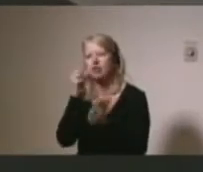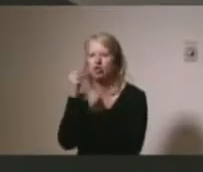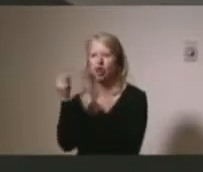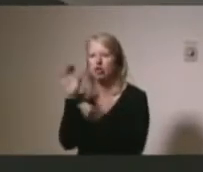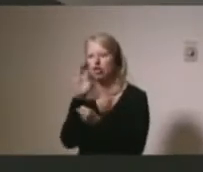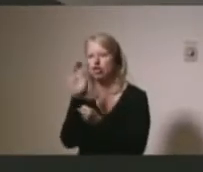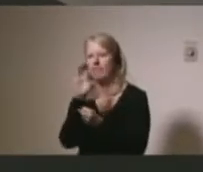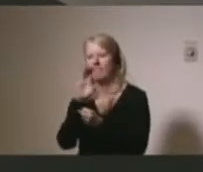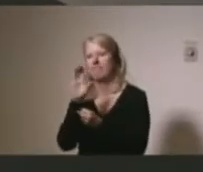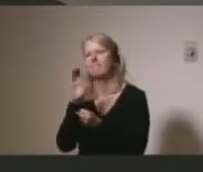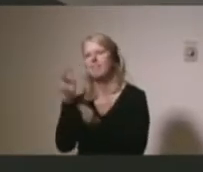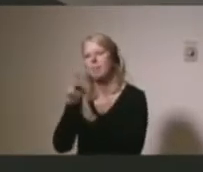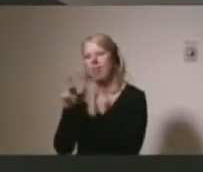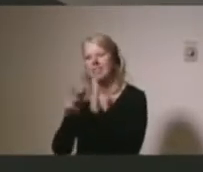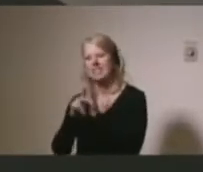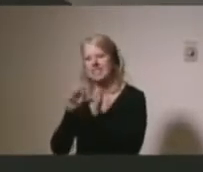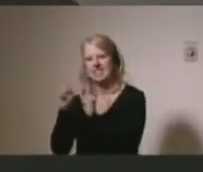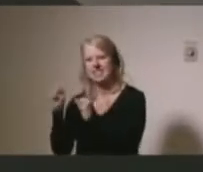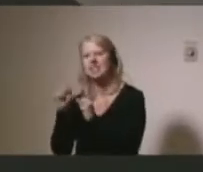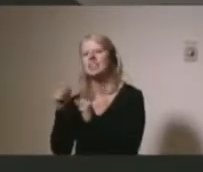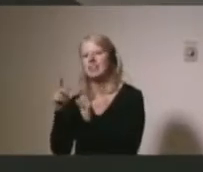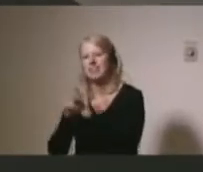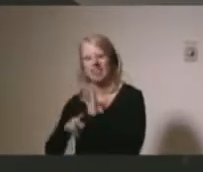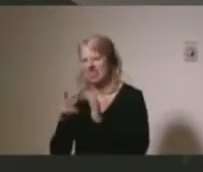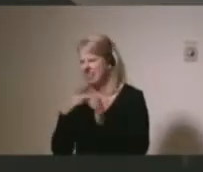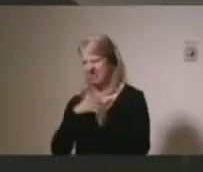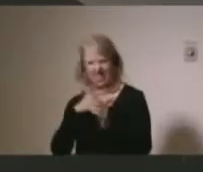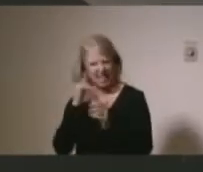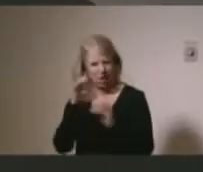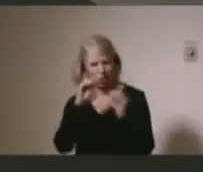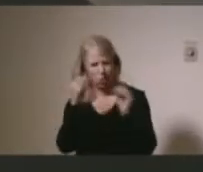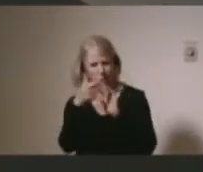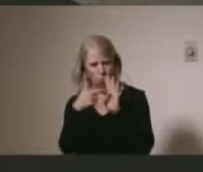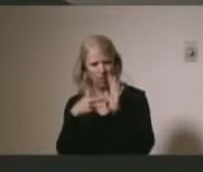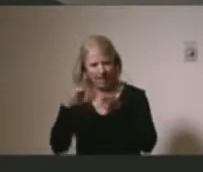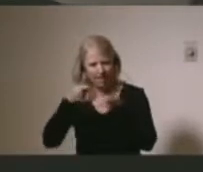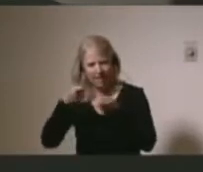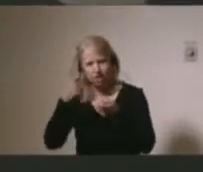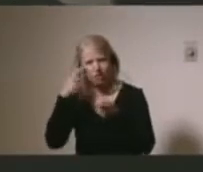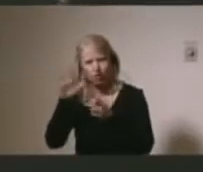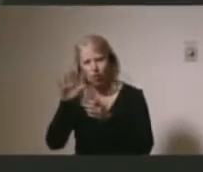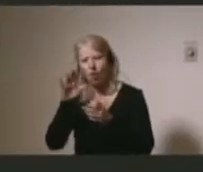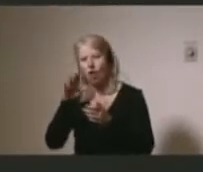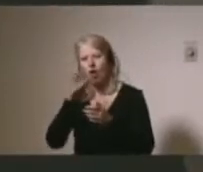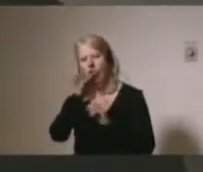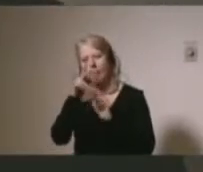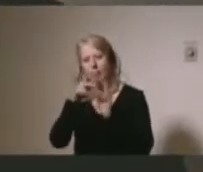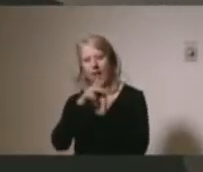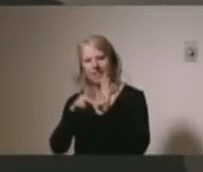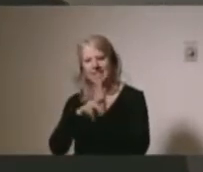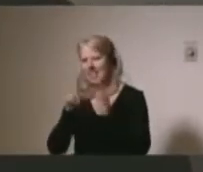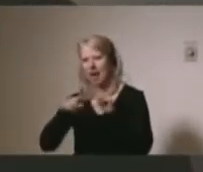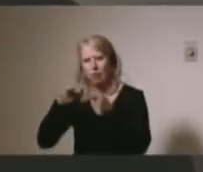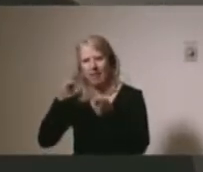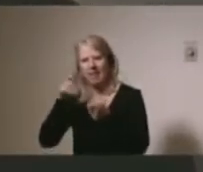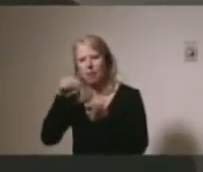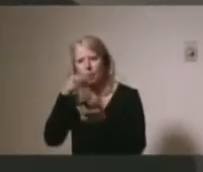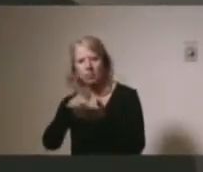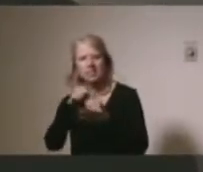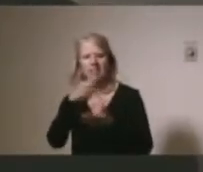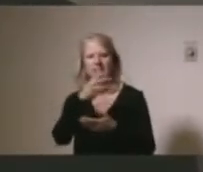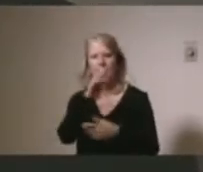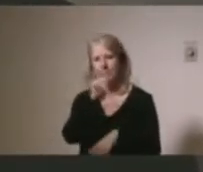failed, and the deregulation of the post office, that now one part of it can't subsidize the other. Could you just explain that?